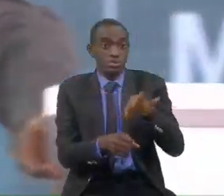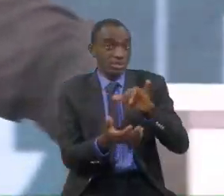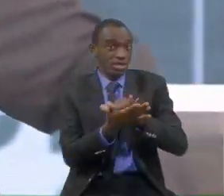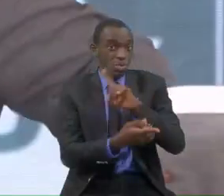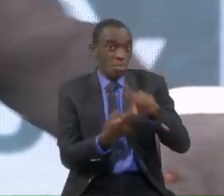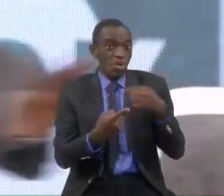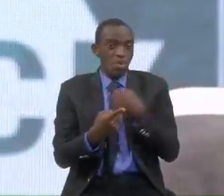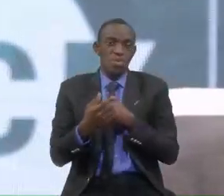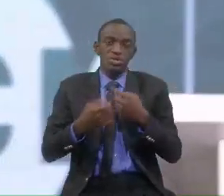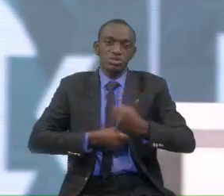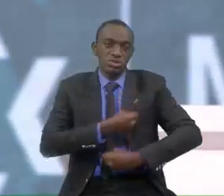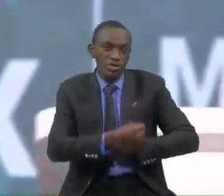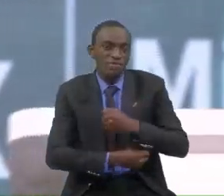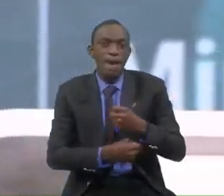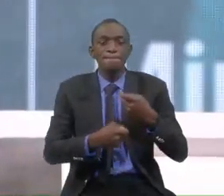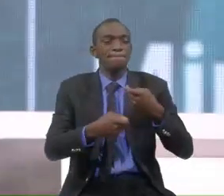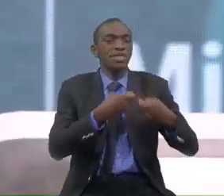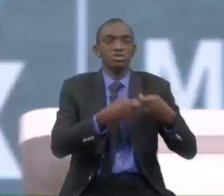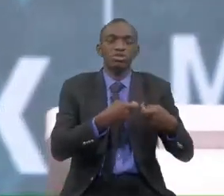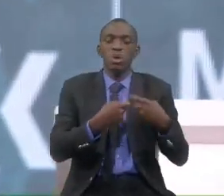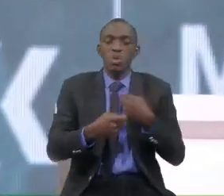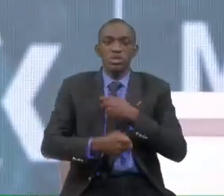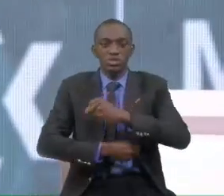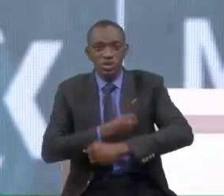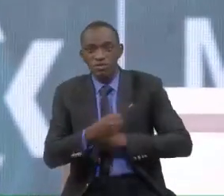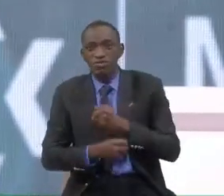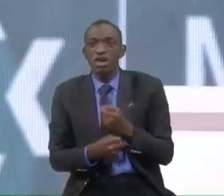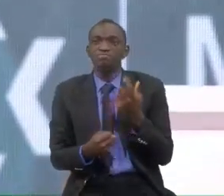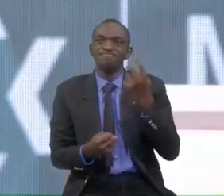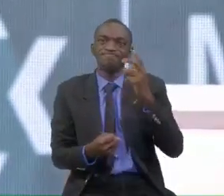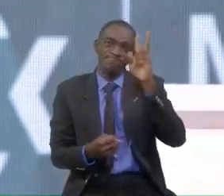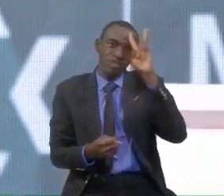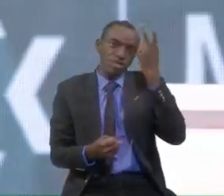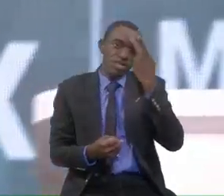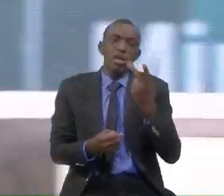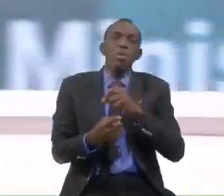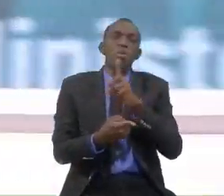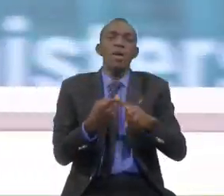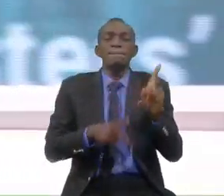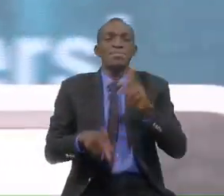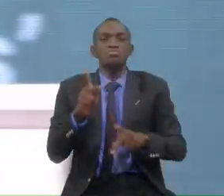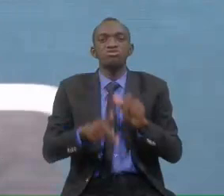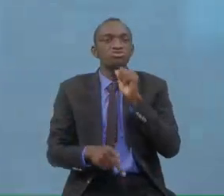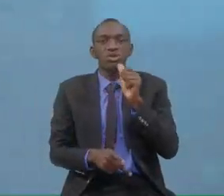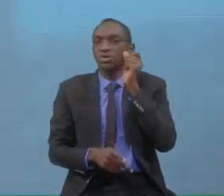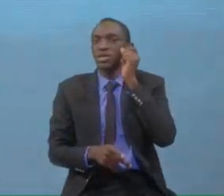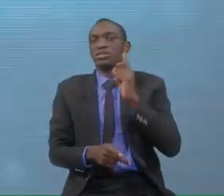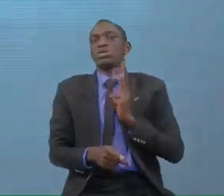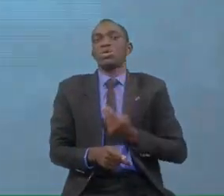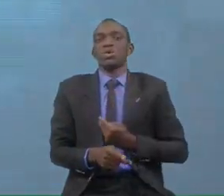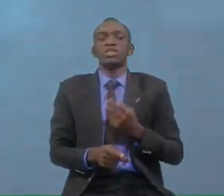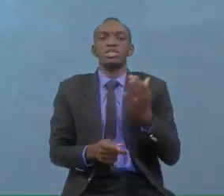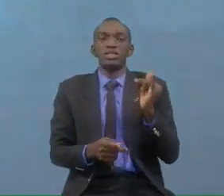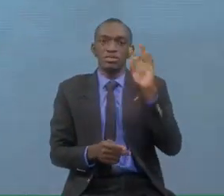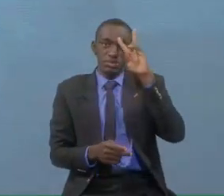suffer misunderstanding, when people misunderstand and they misconstrue what we're doing? Where is the comfort of